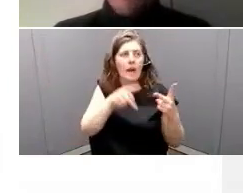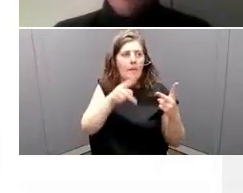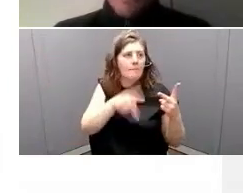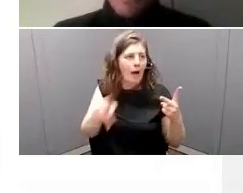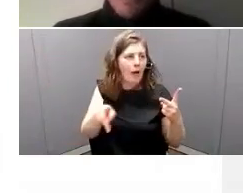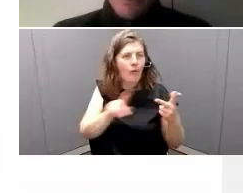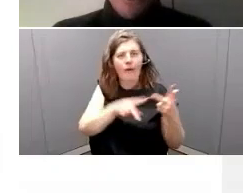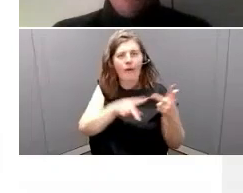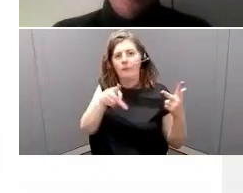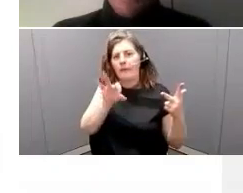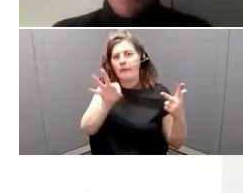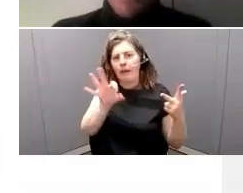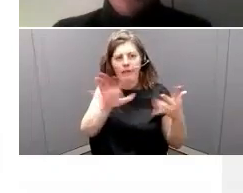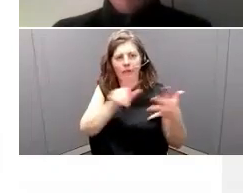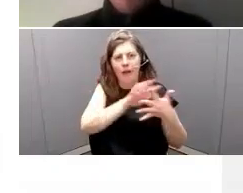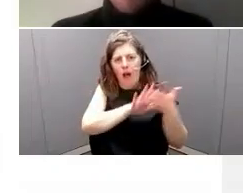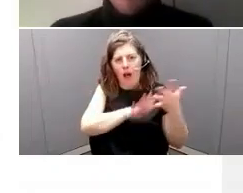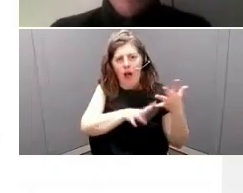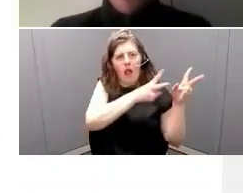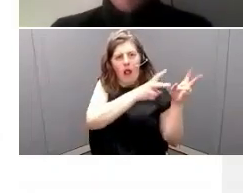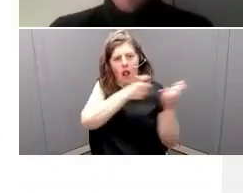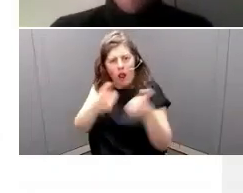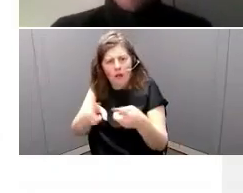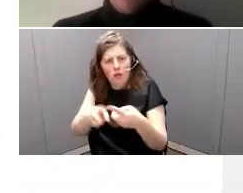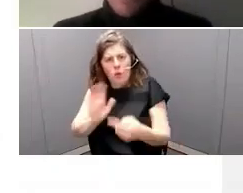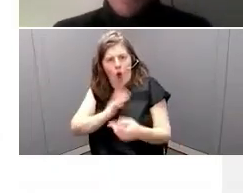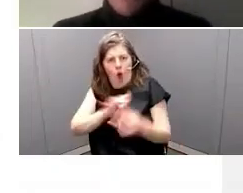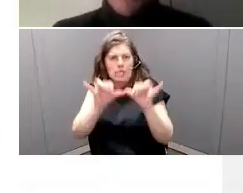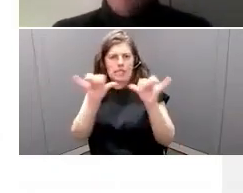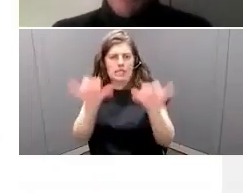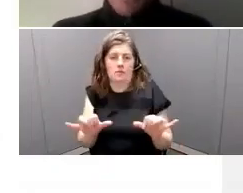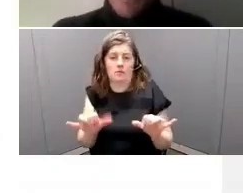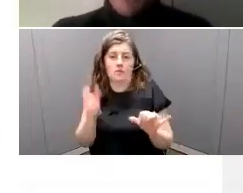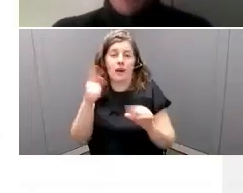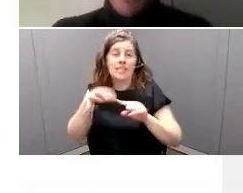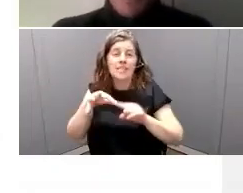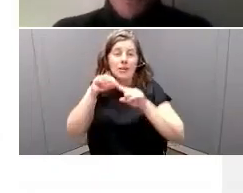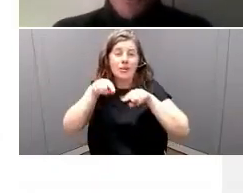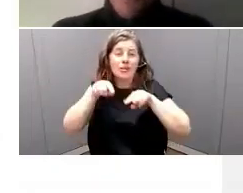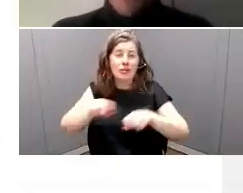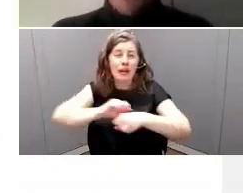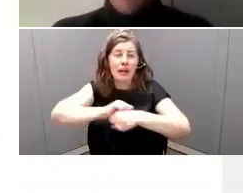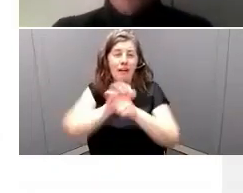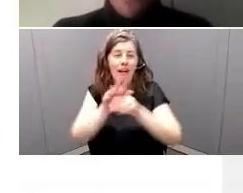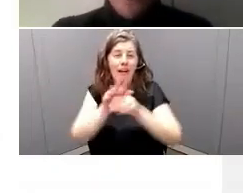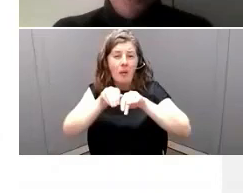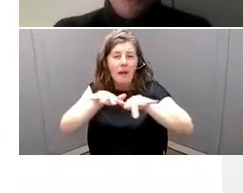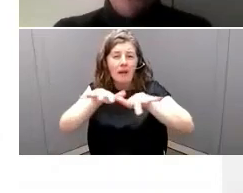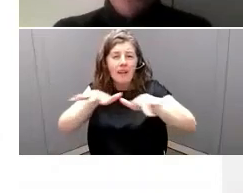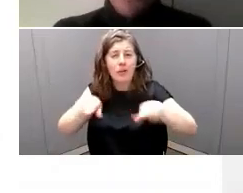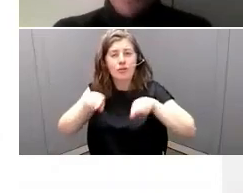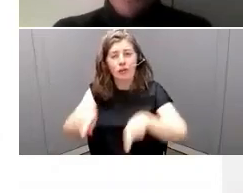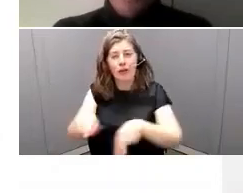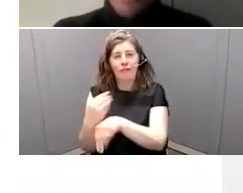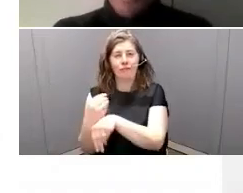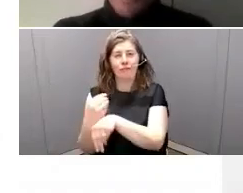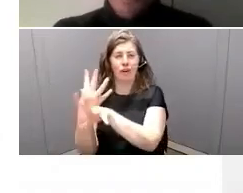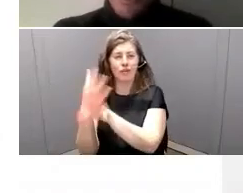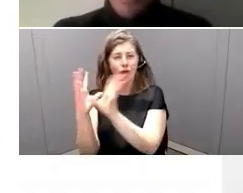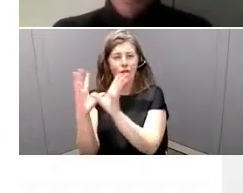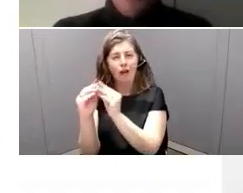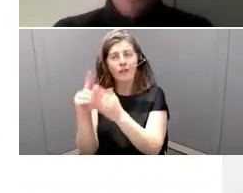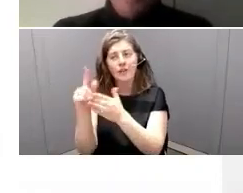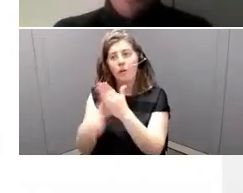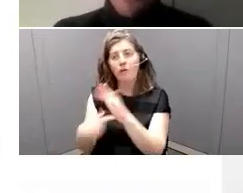PDF into our system. So especially during the pandemic, during all of these virtual conferences that we've been